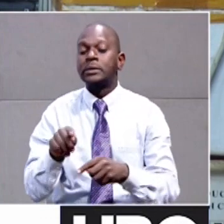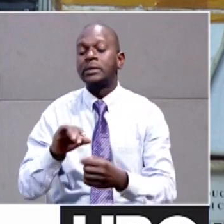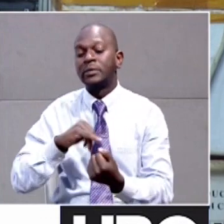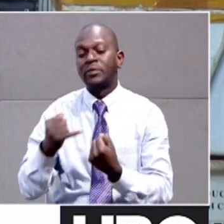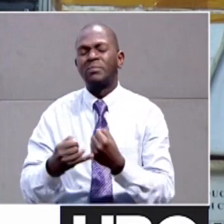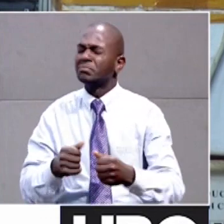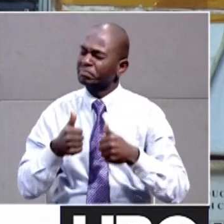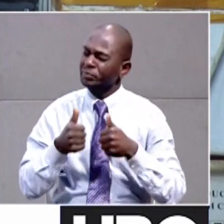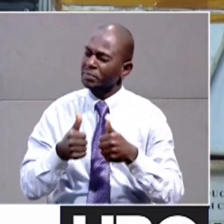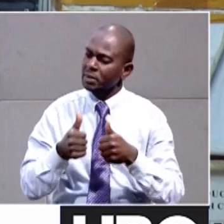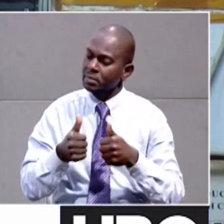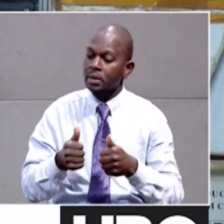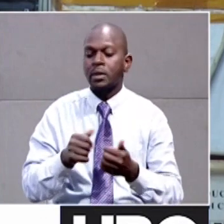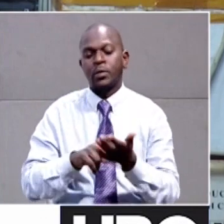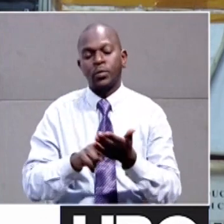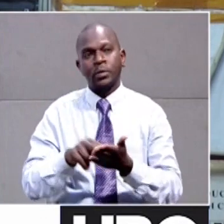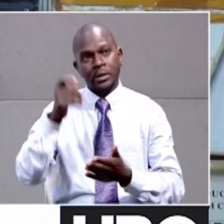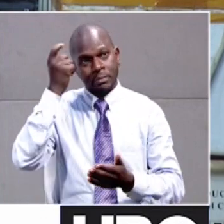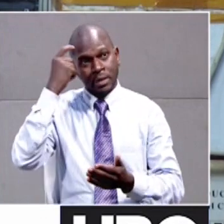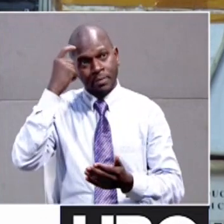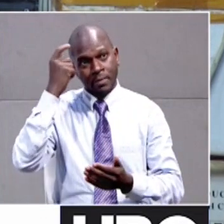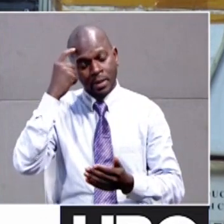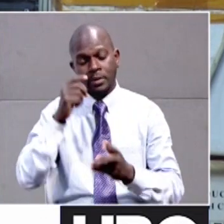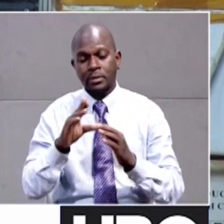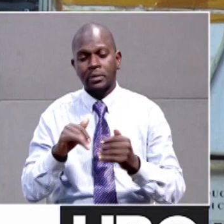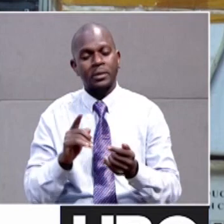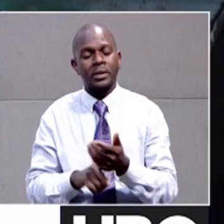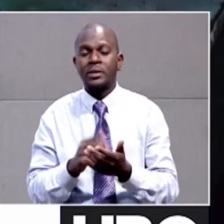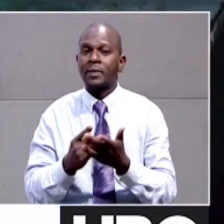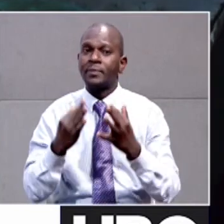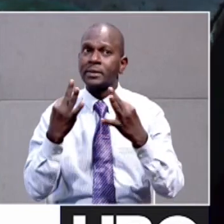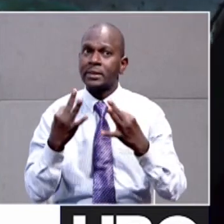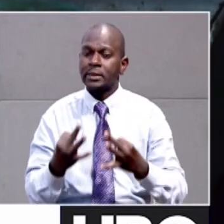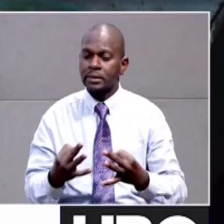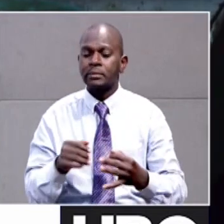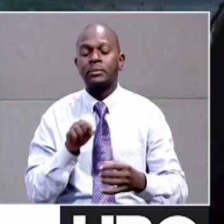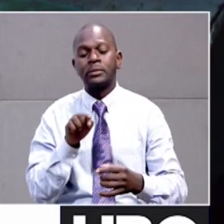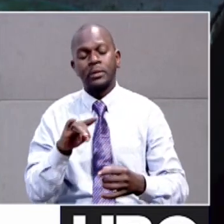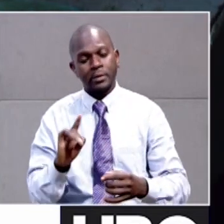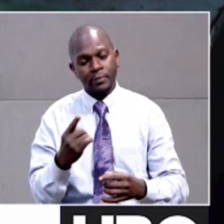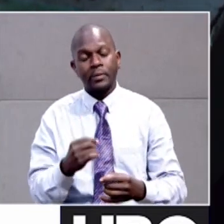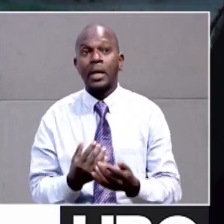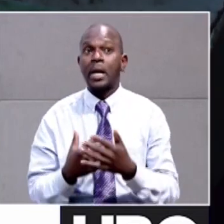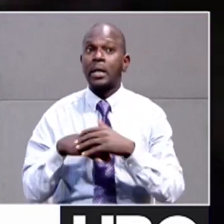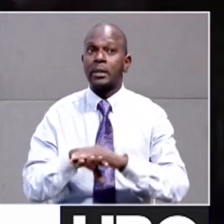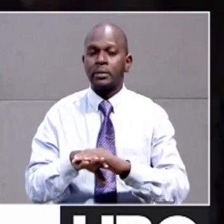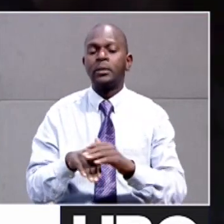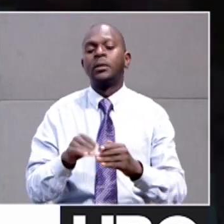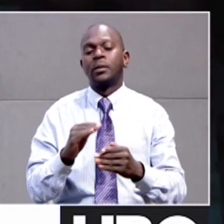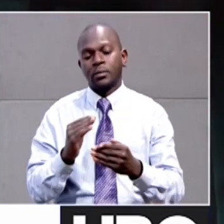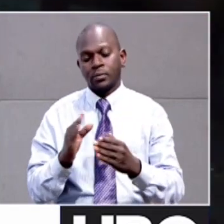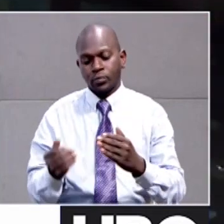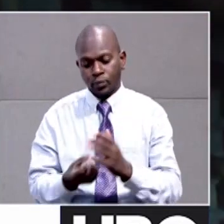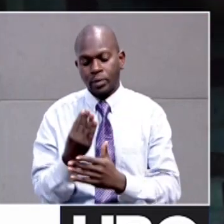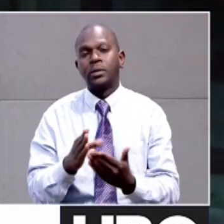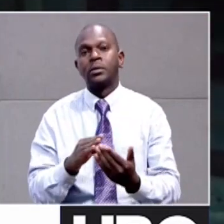good for me because you use your head, then after you get something. This is the first intervention to create employment for